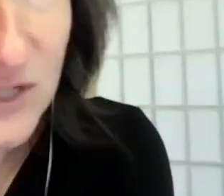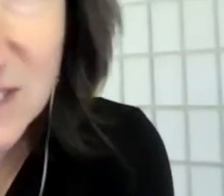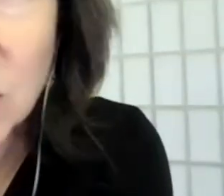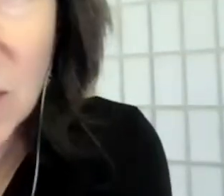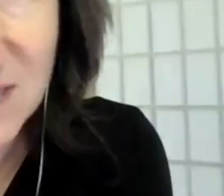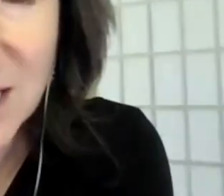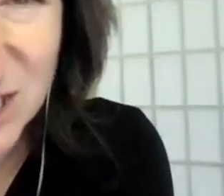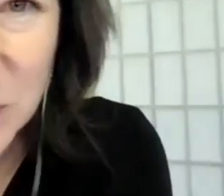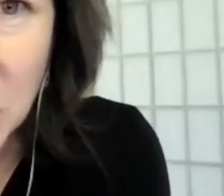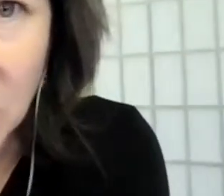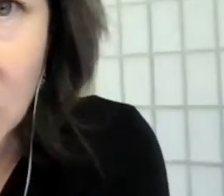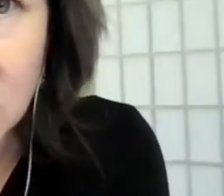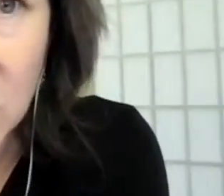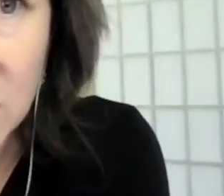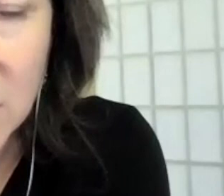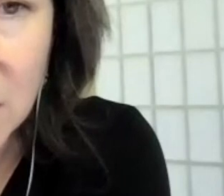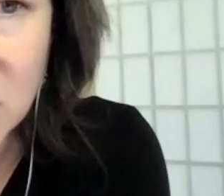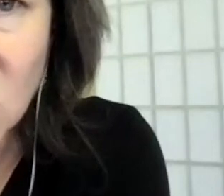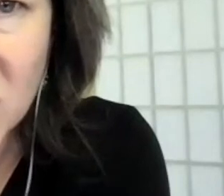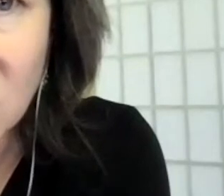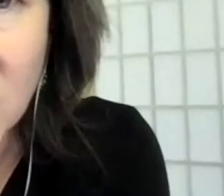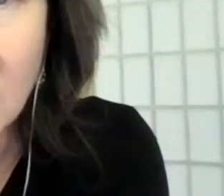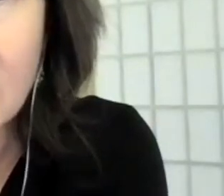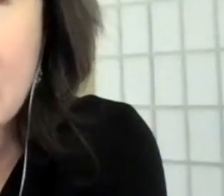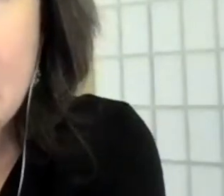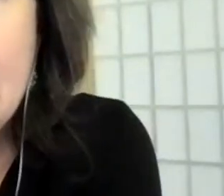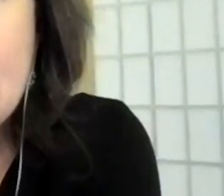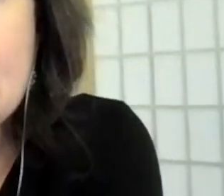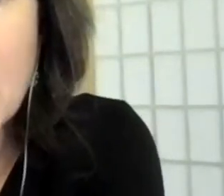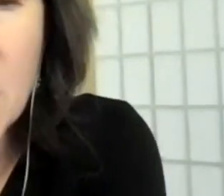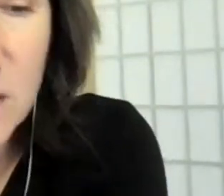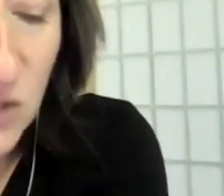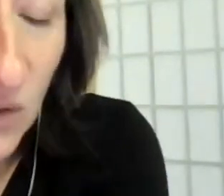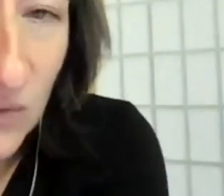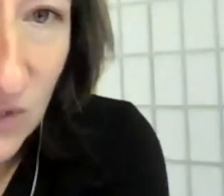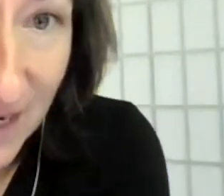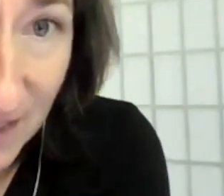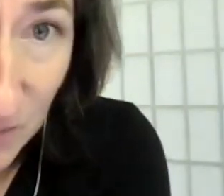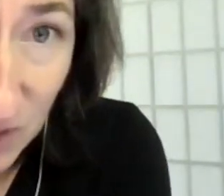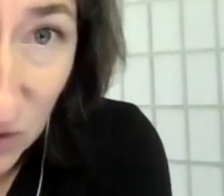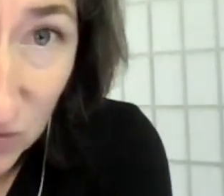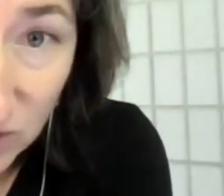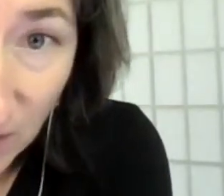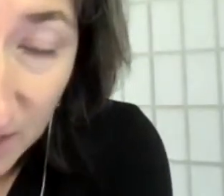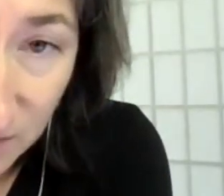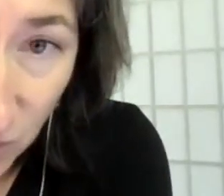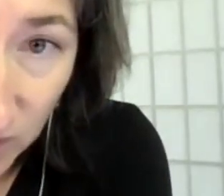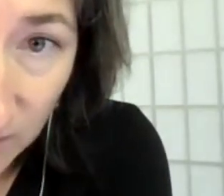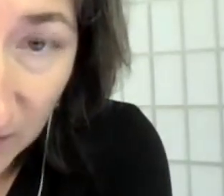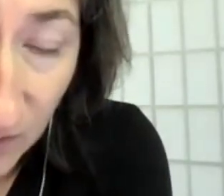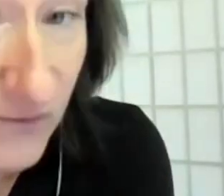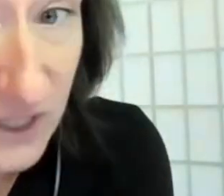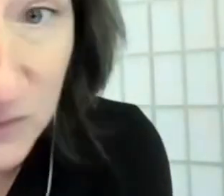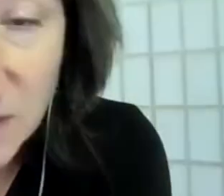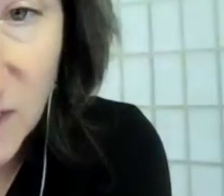literacy with the tensions people are noticing and surfing every day. So to that end, I'm going to use your comments, Morgan,